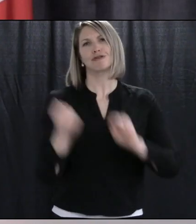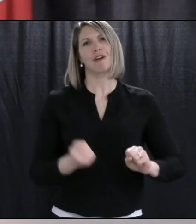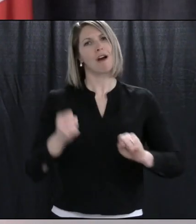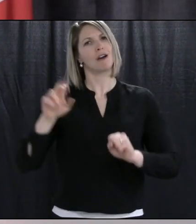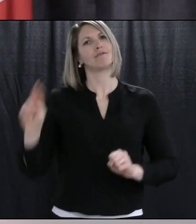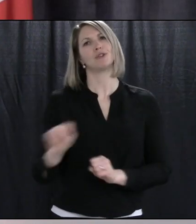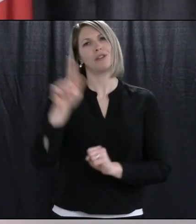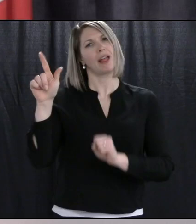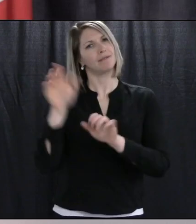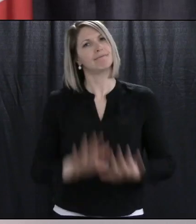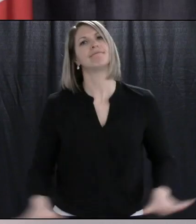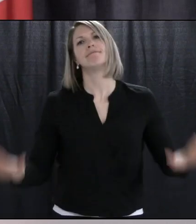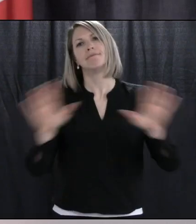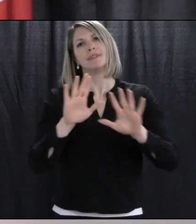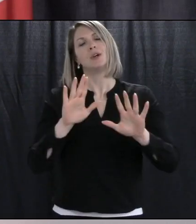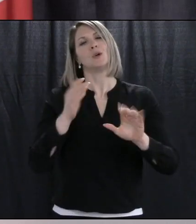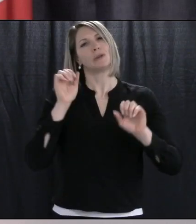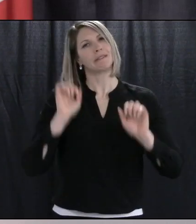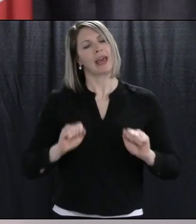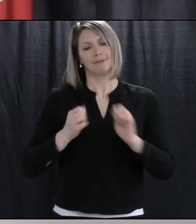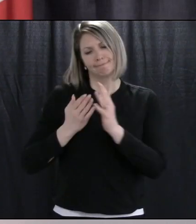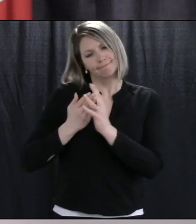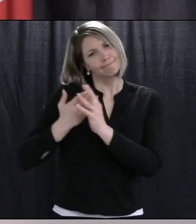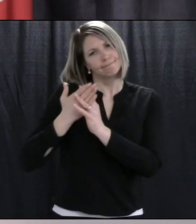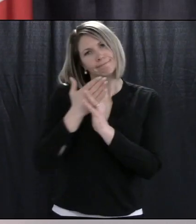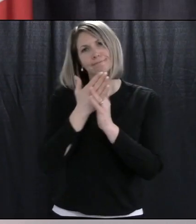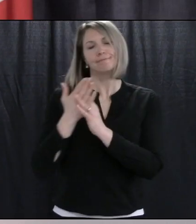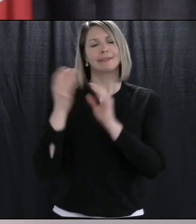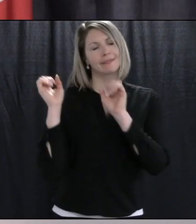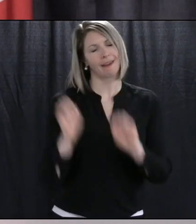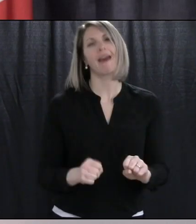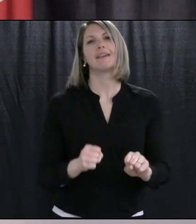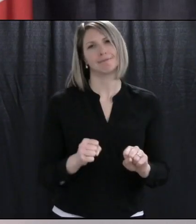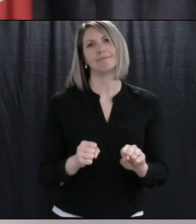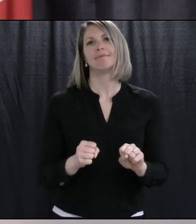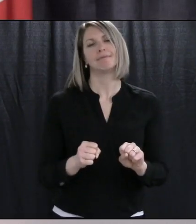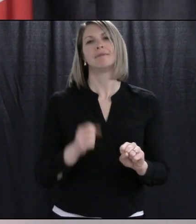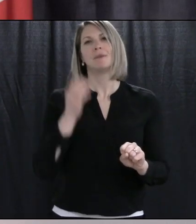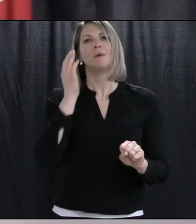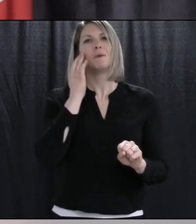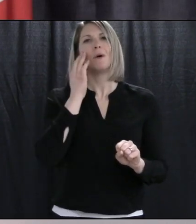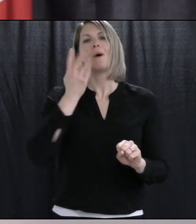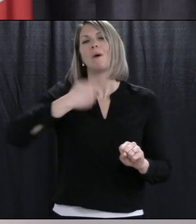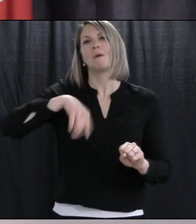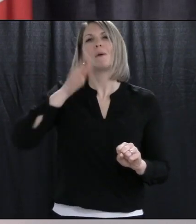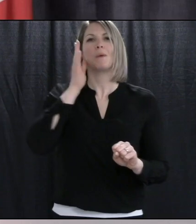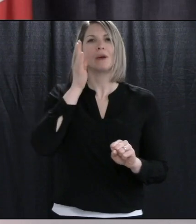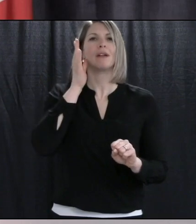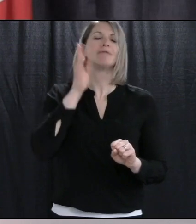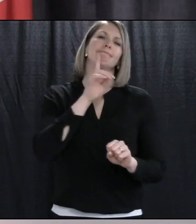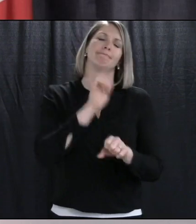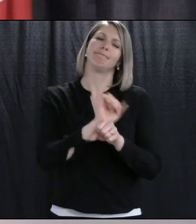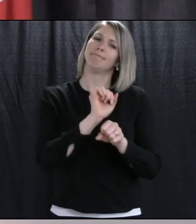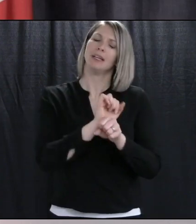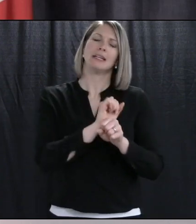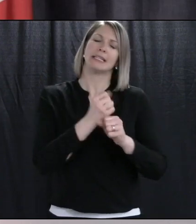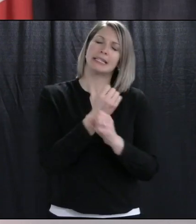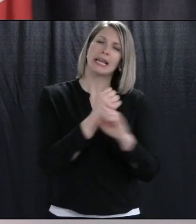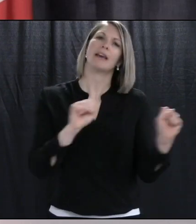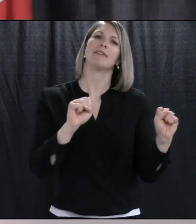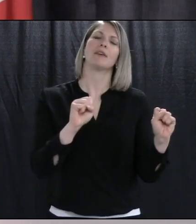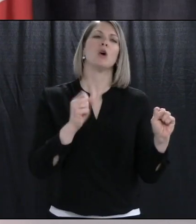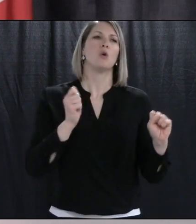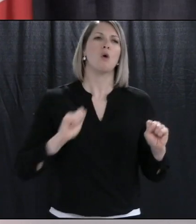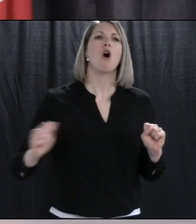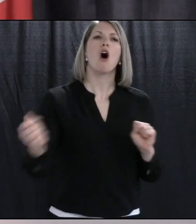our family and friends in self-isolation and each other by making sure we abide by these measures. We all have a role